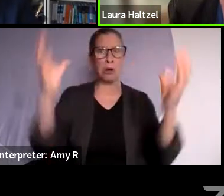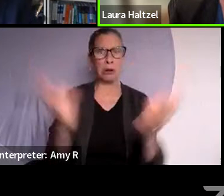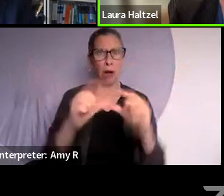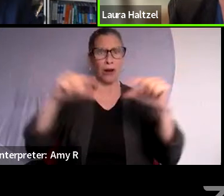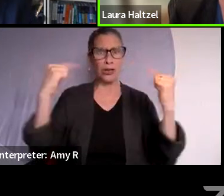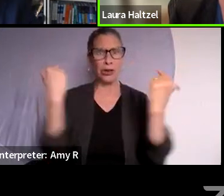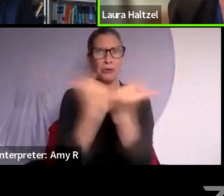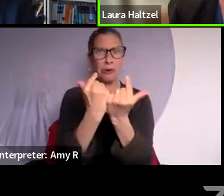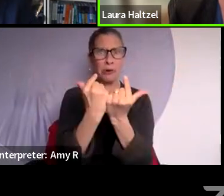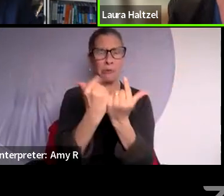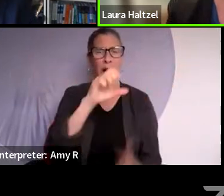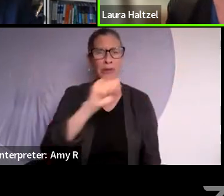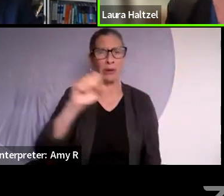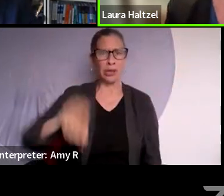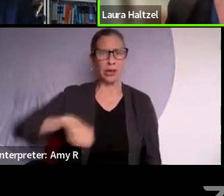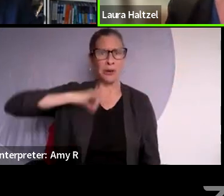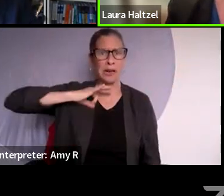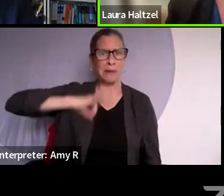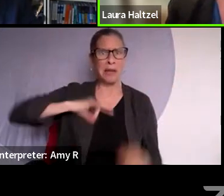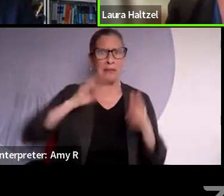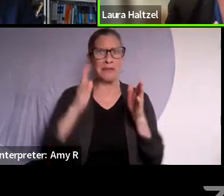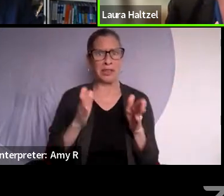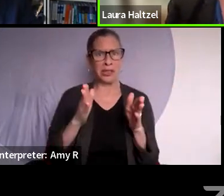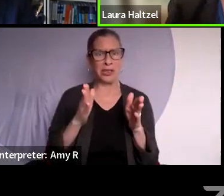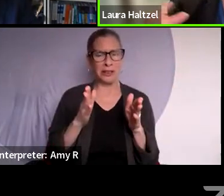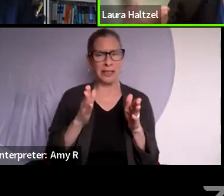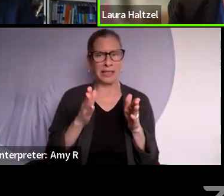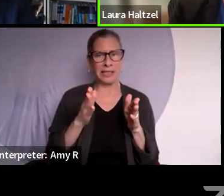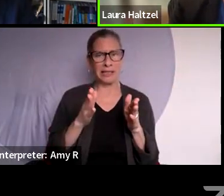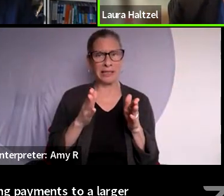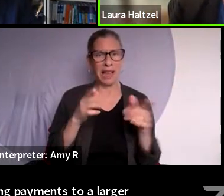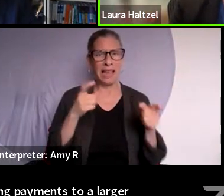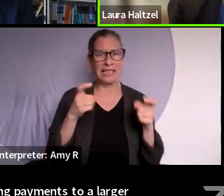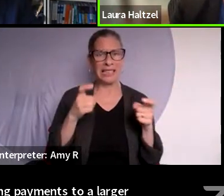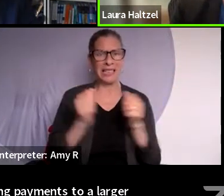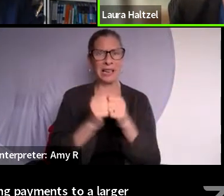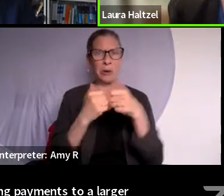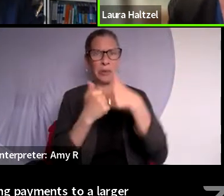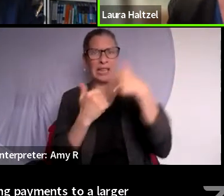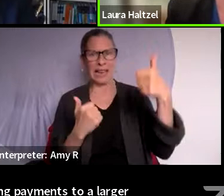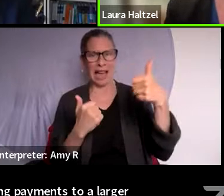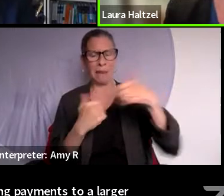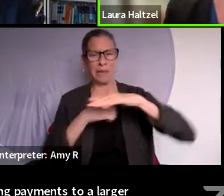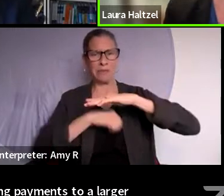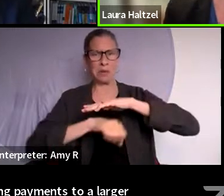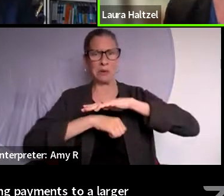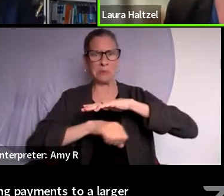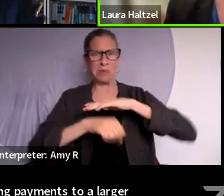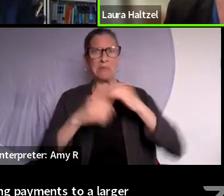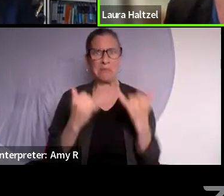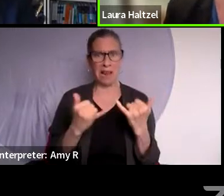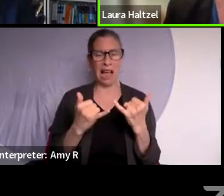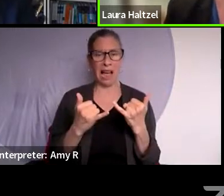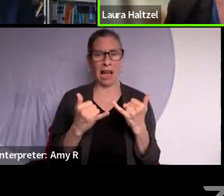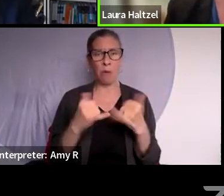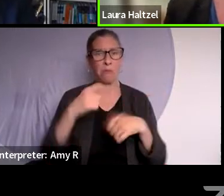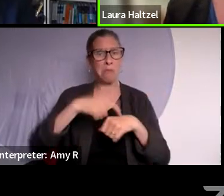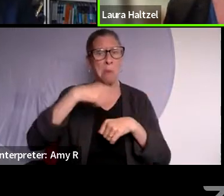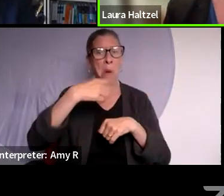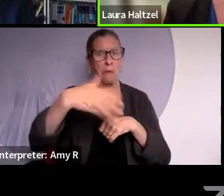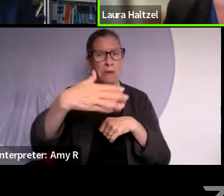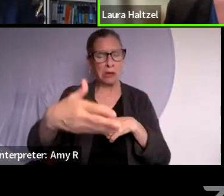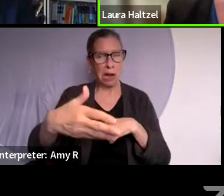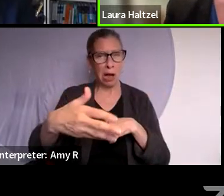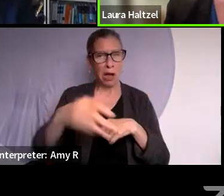Social Security beneficiaries. So we are dealing with a gap in fertility. So over time,